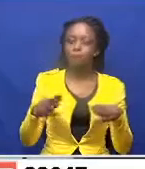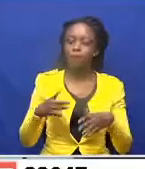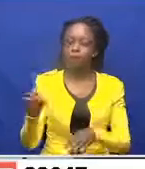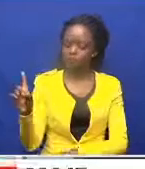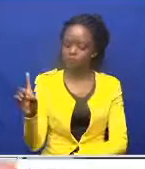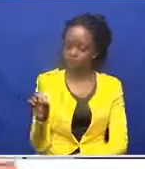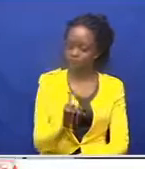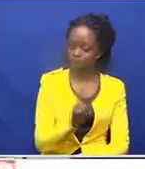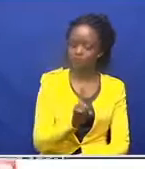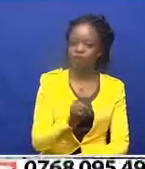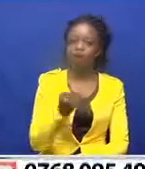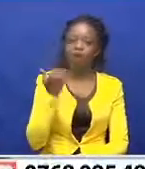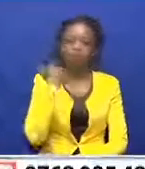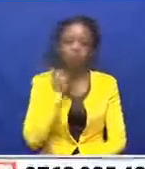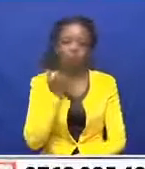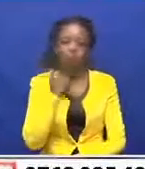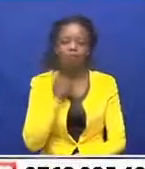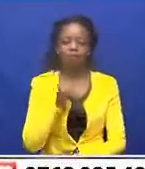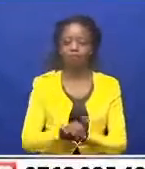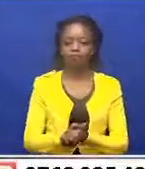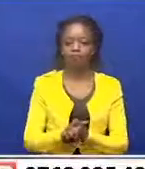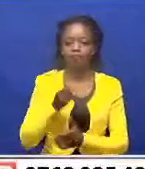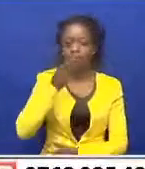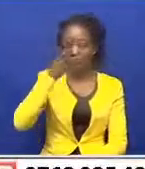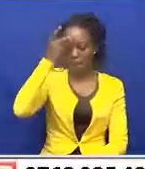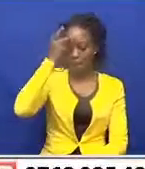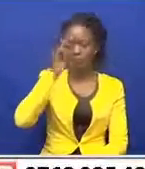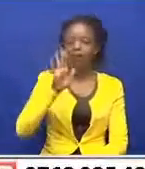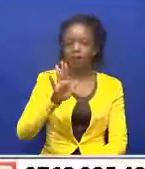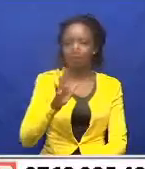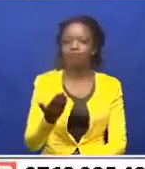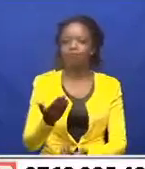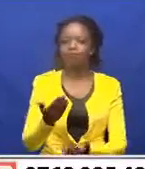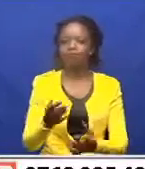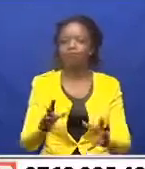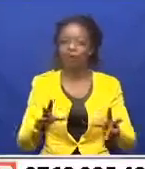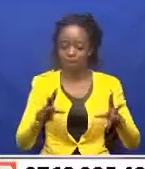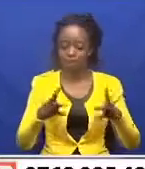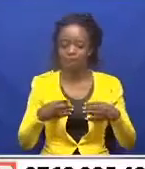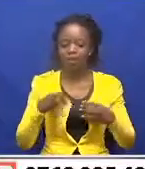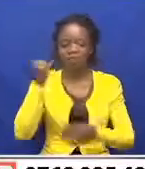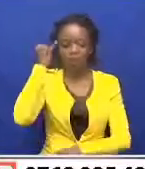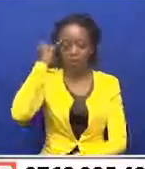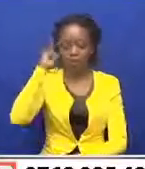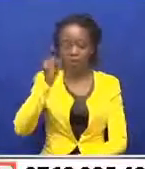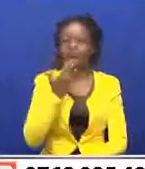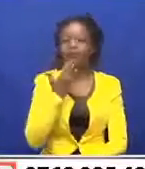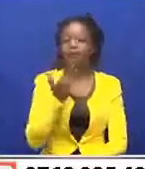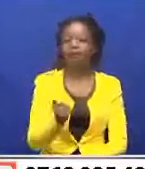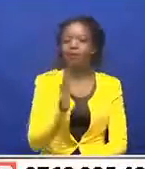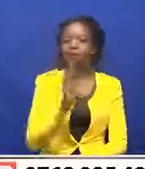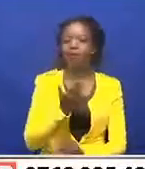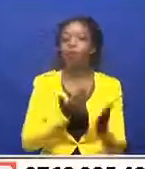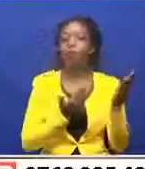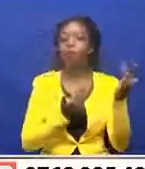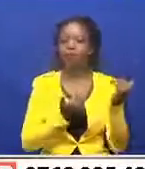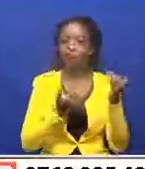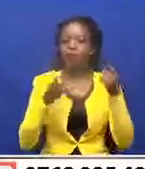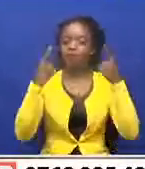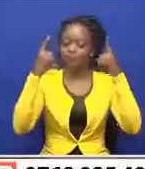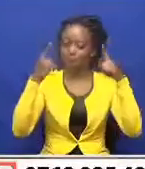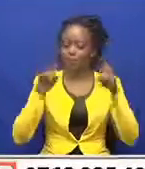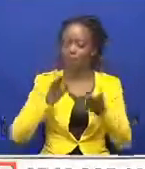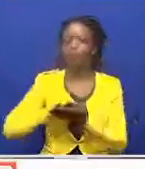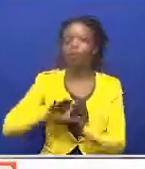wakikuja kuvunja ama vitu kama hivyo. His parents have embraced their son's ingenuity and are hoping for more outcomes and